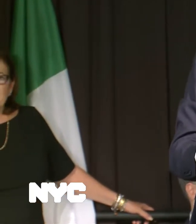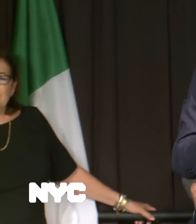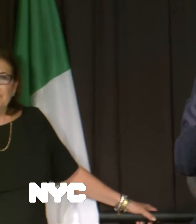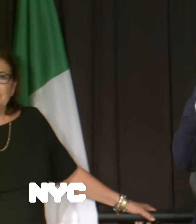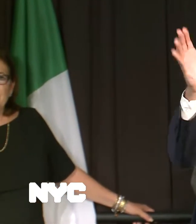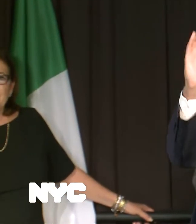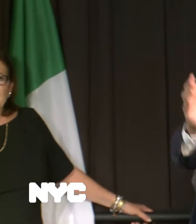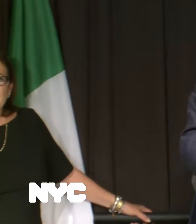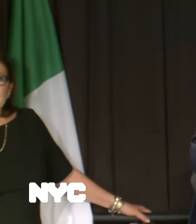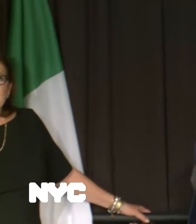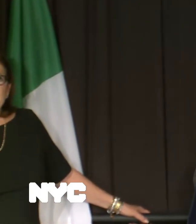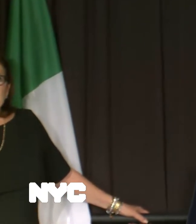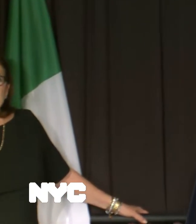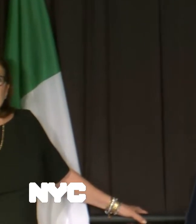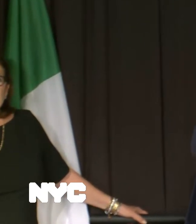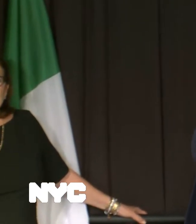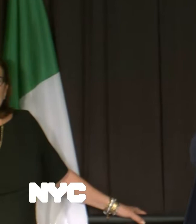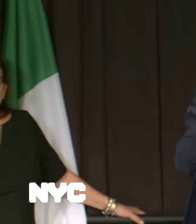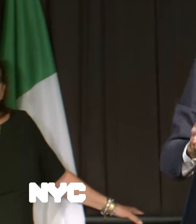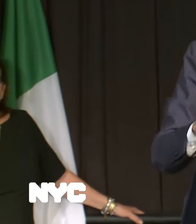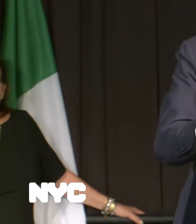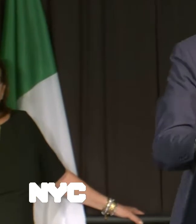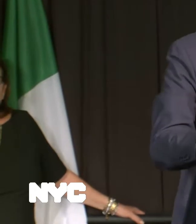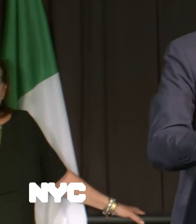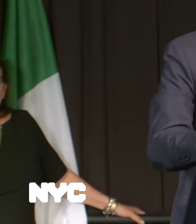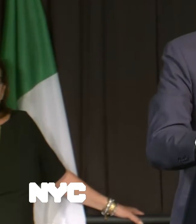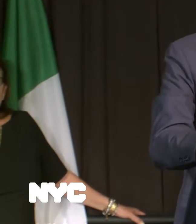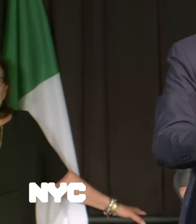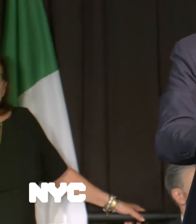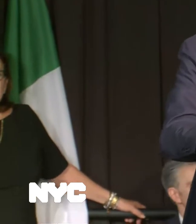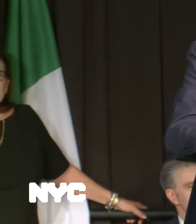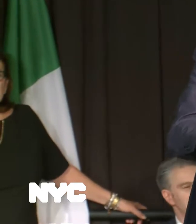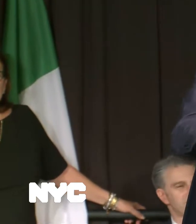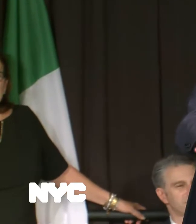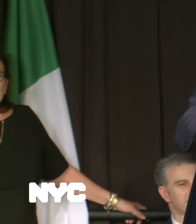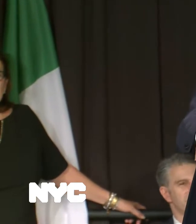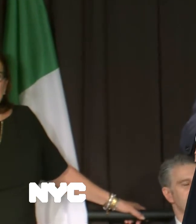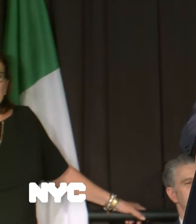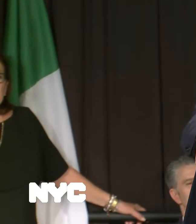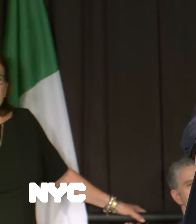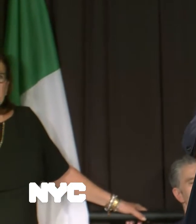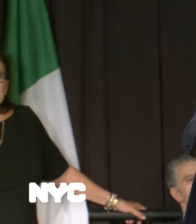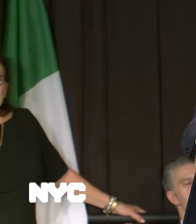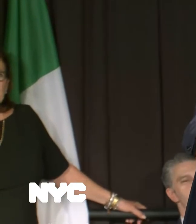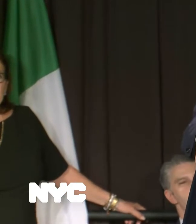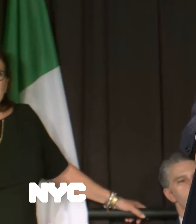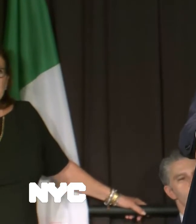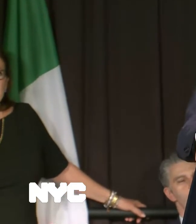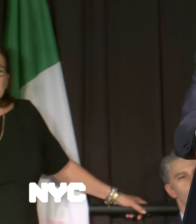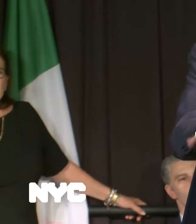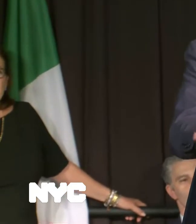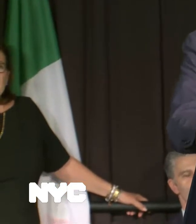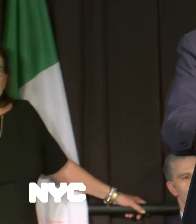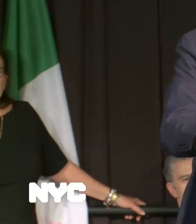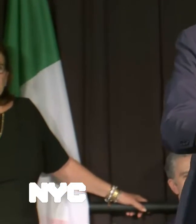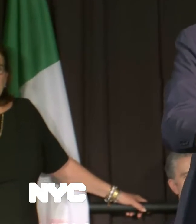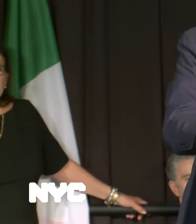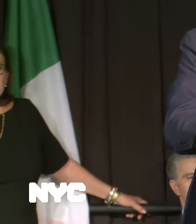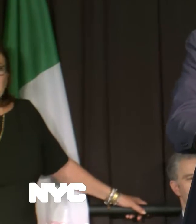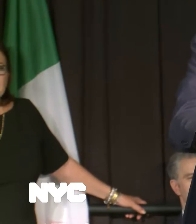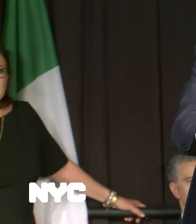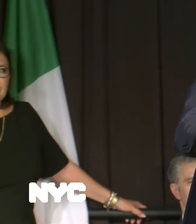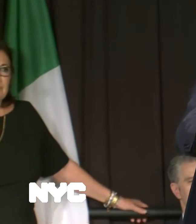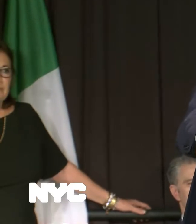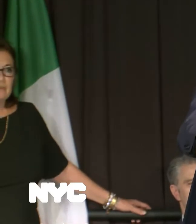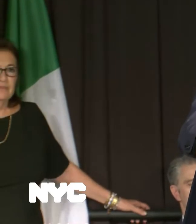And wherever I go, I say we do not have to wonder who was the greatest mayor in the history of New York City. I think he'll always be the greatest